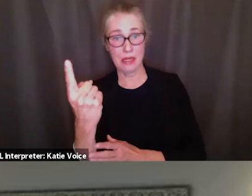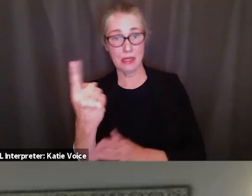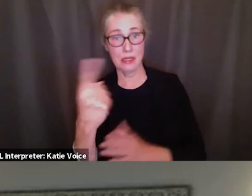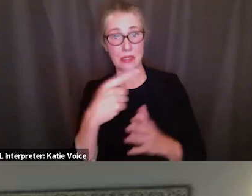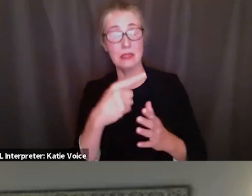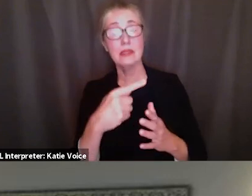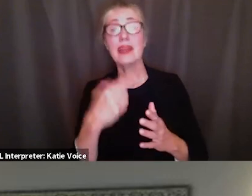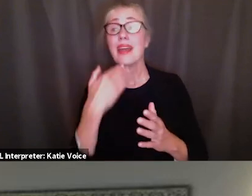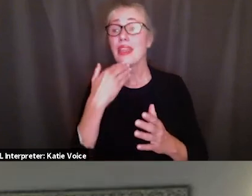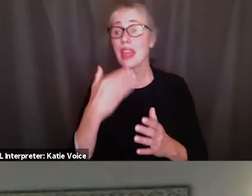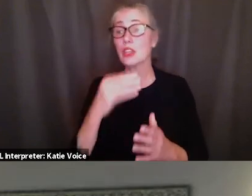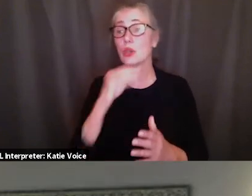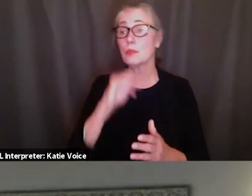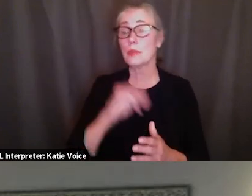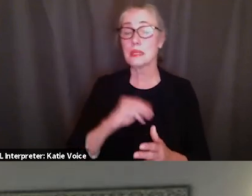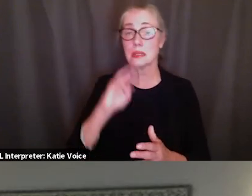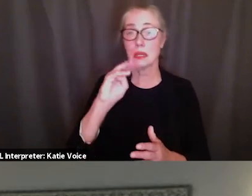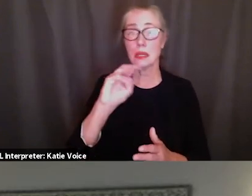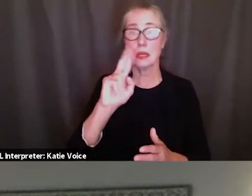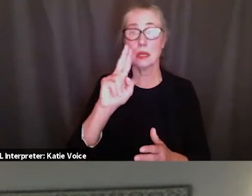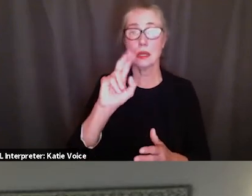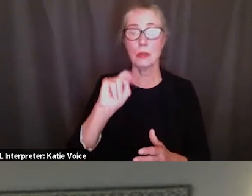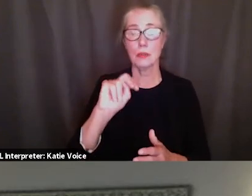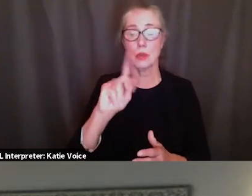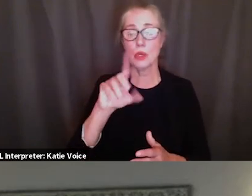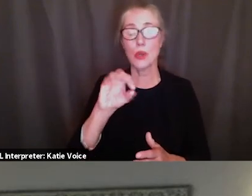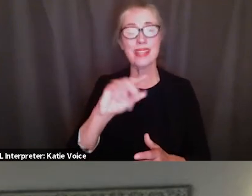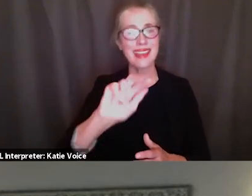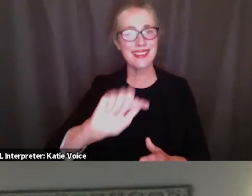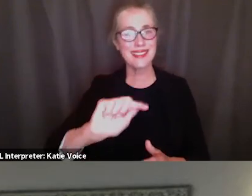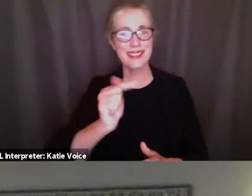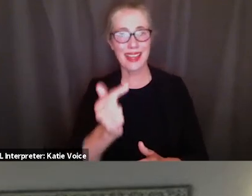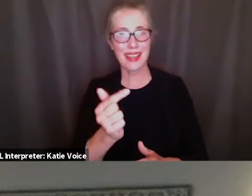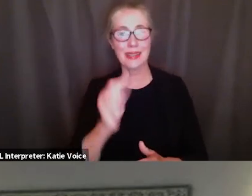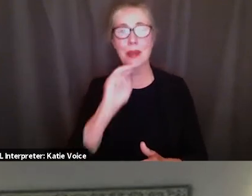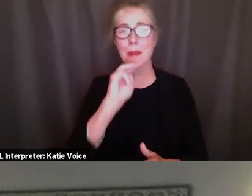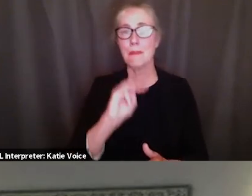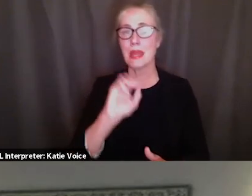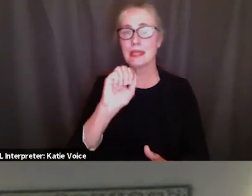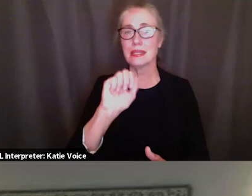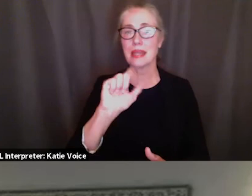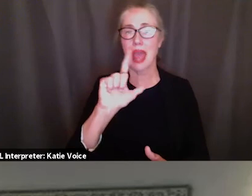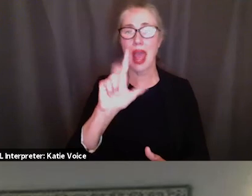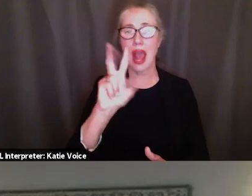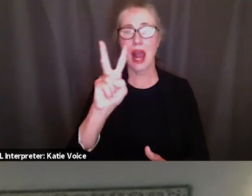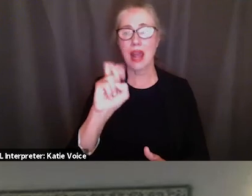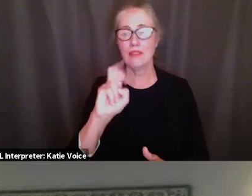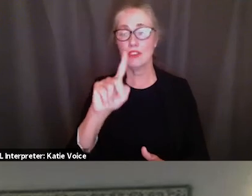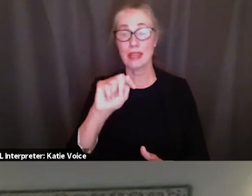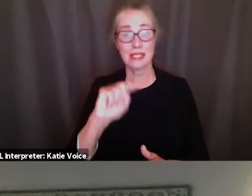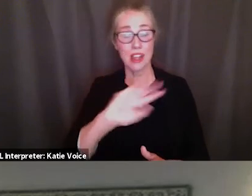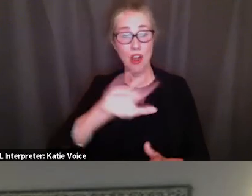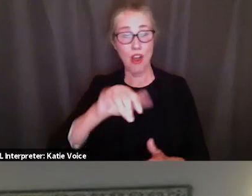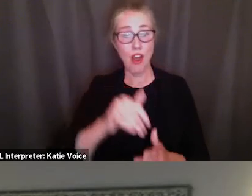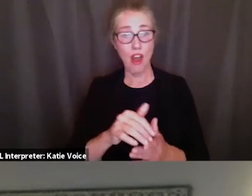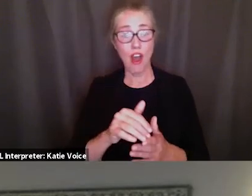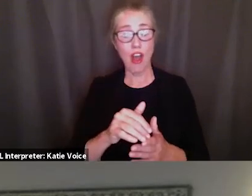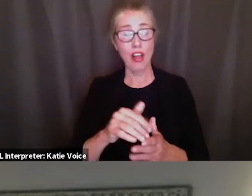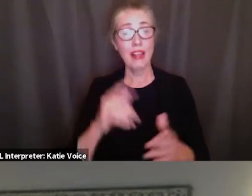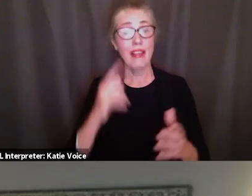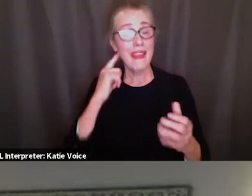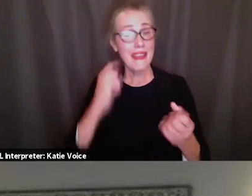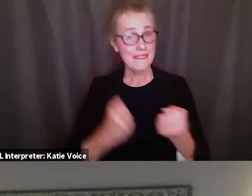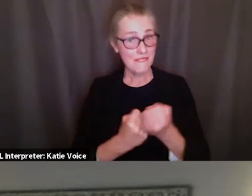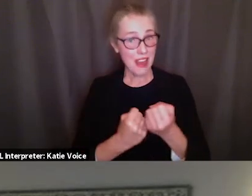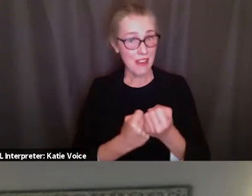Thank you, Ms. Munoz. And a second? Ms. Alvarez, thank you. All in favor of the consent agenda as presented, please